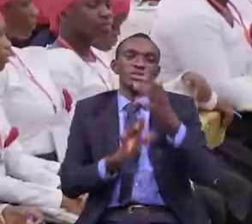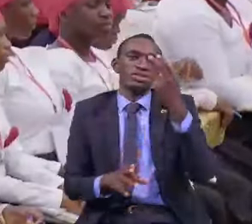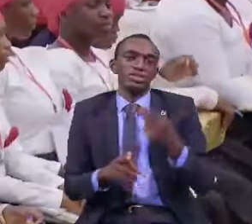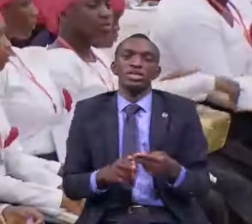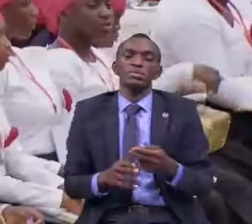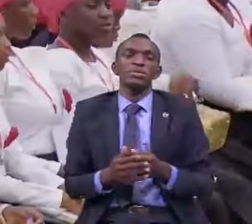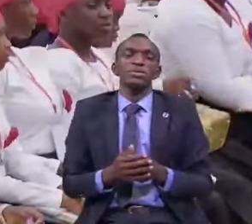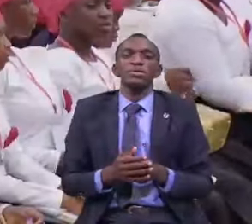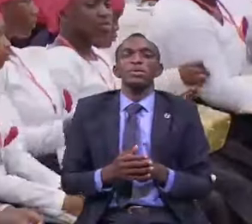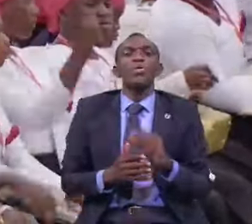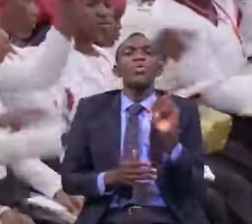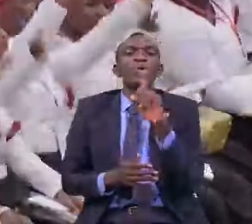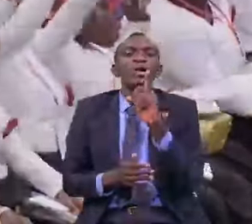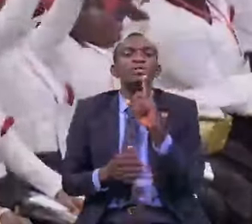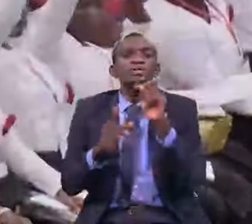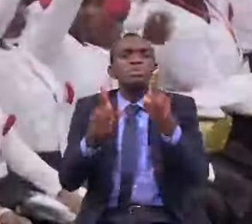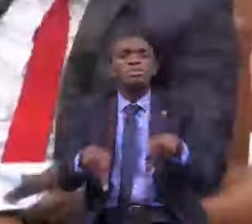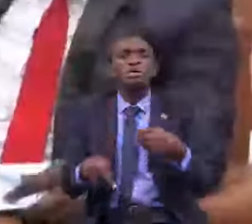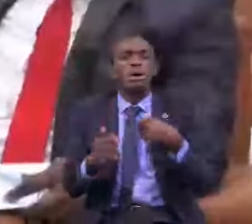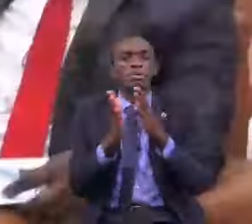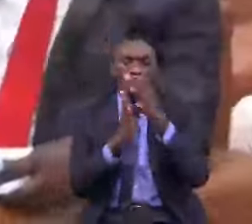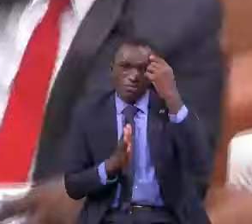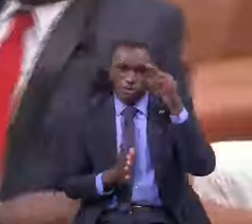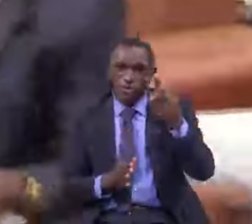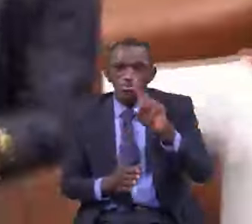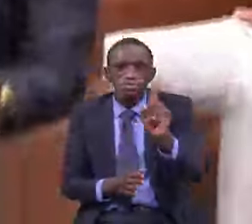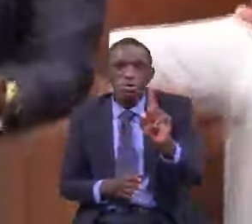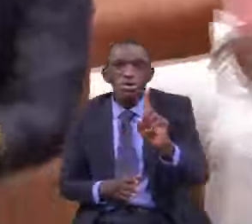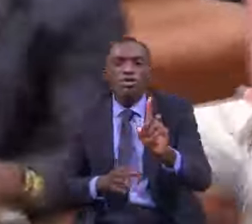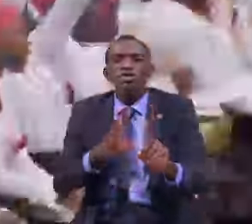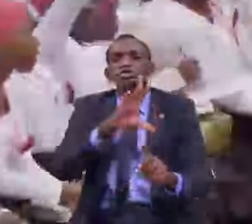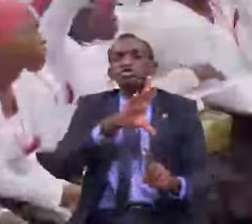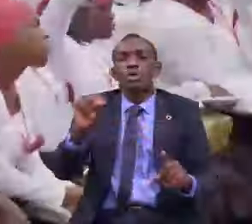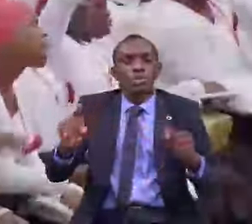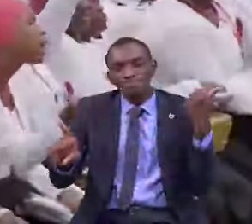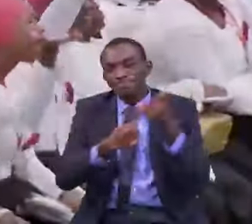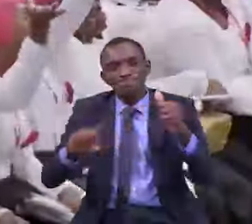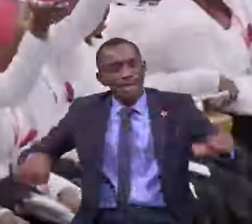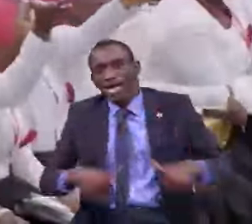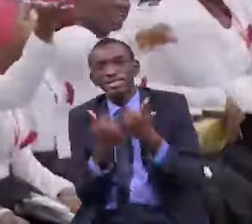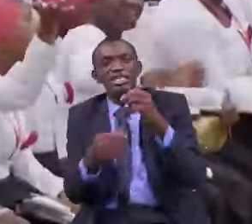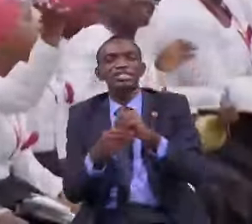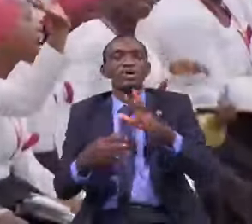Where's the person I'm praying for there? There will be no accident in your life.